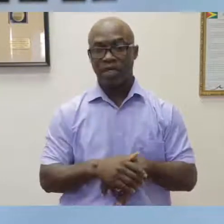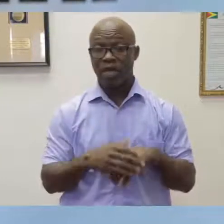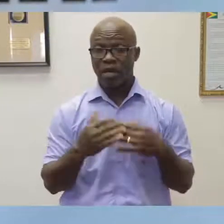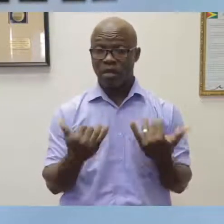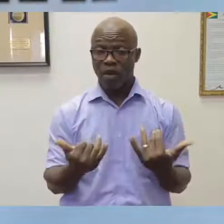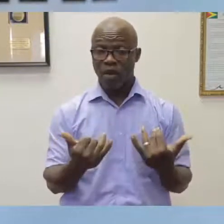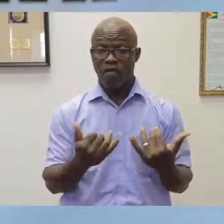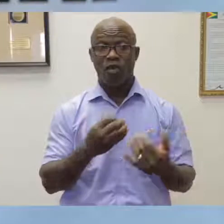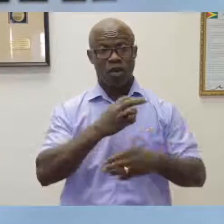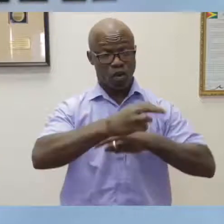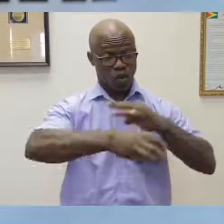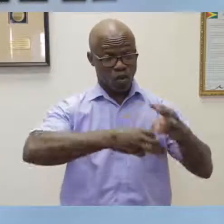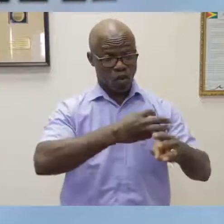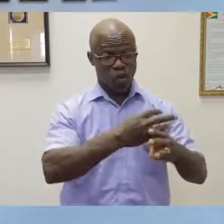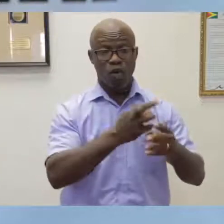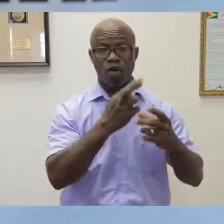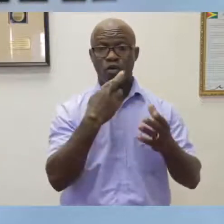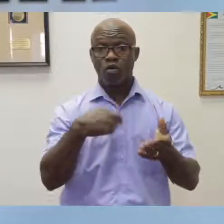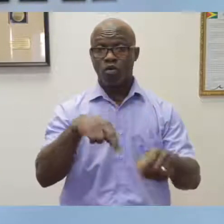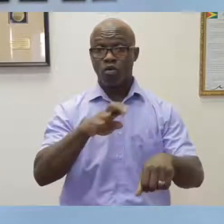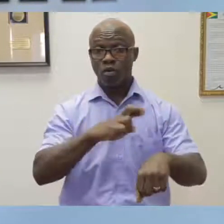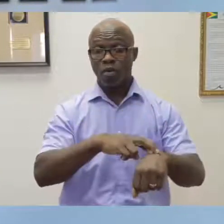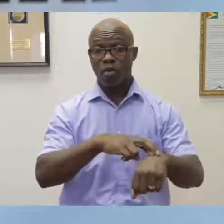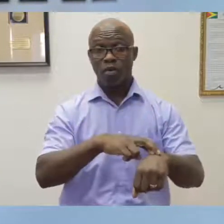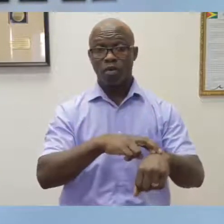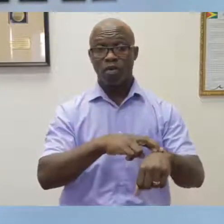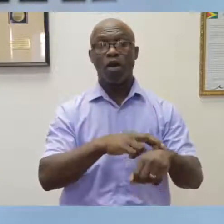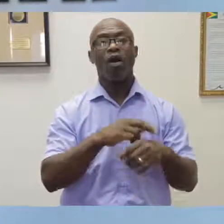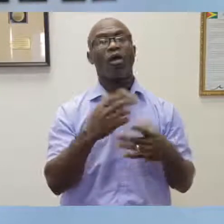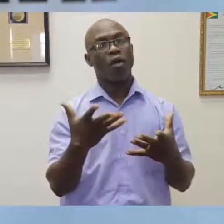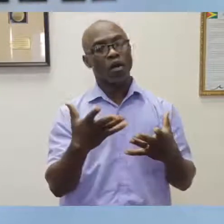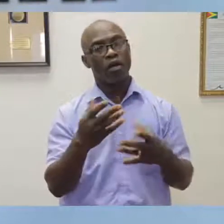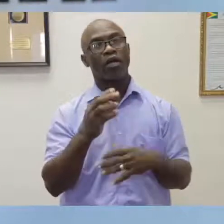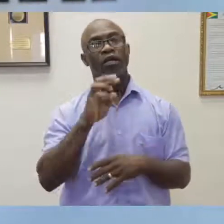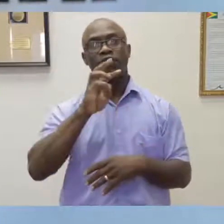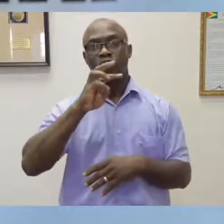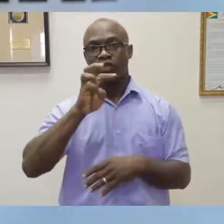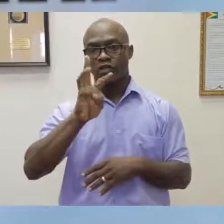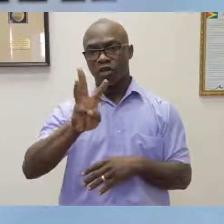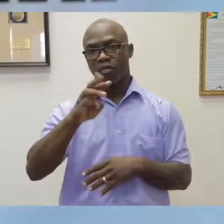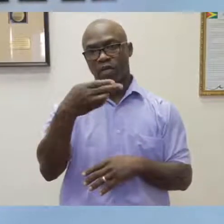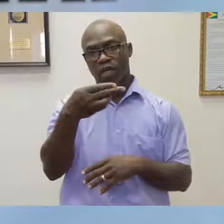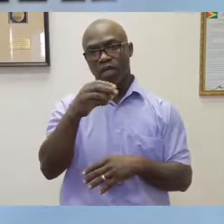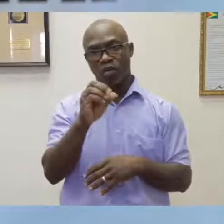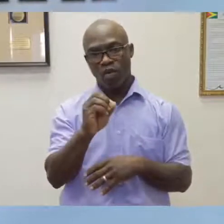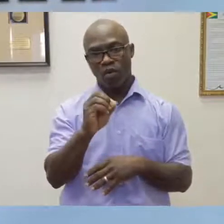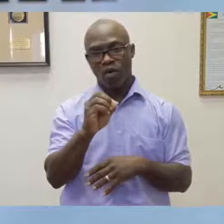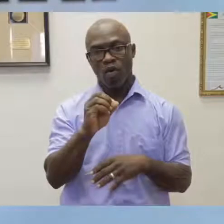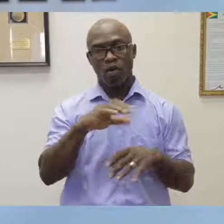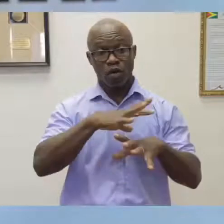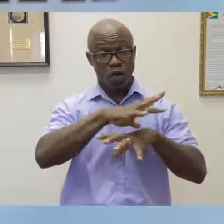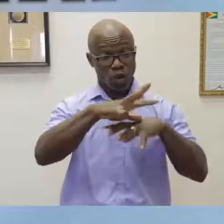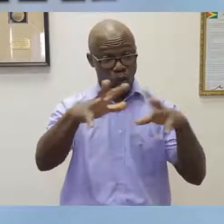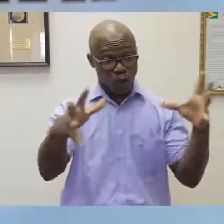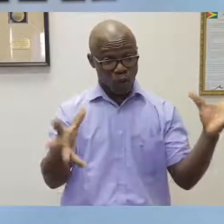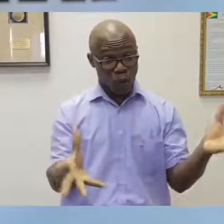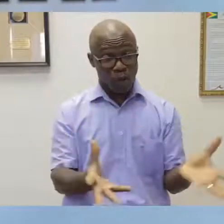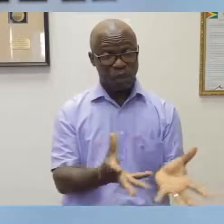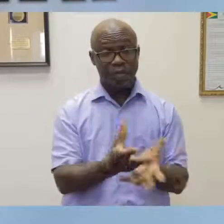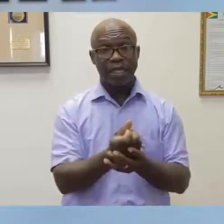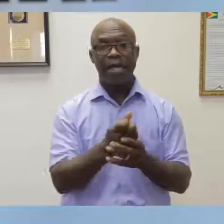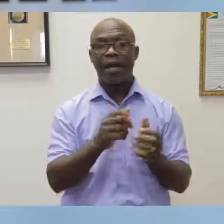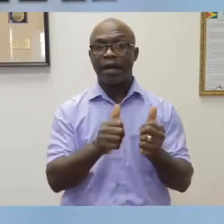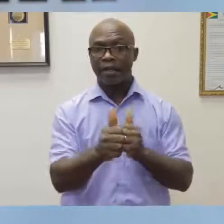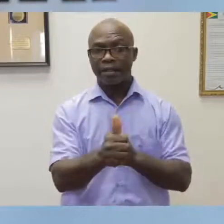global report. According to WHO, the global statistics are as follows.